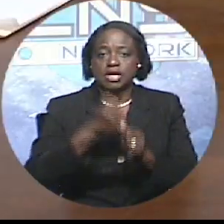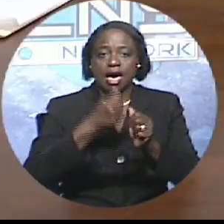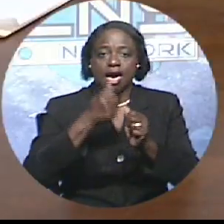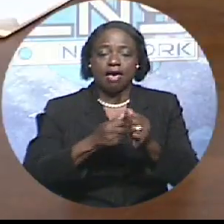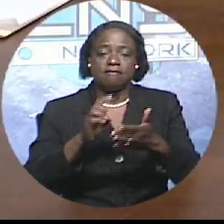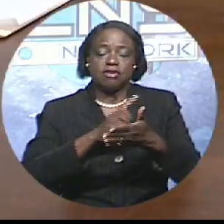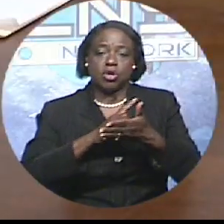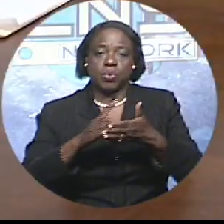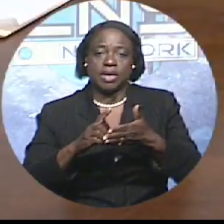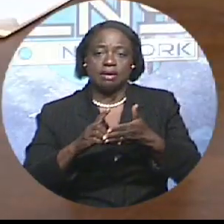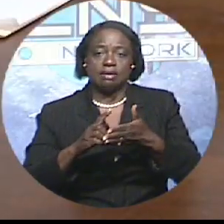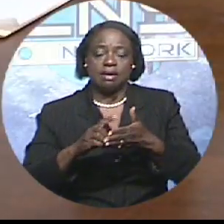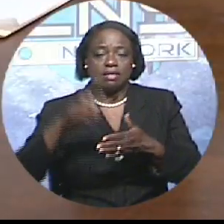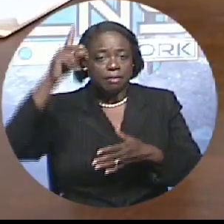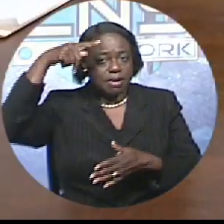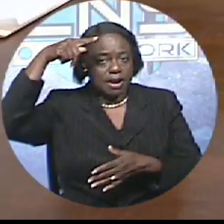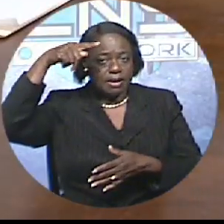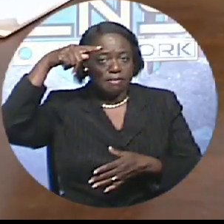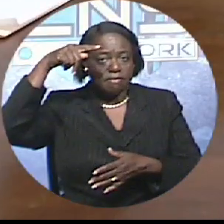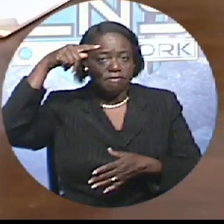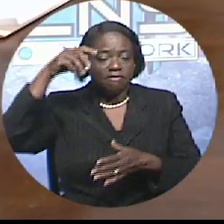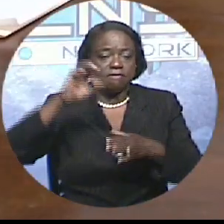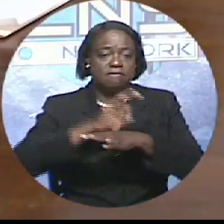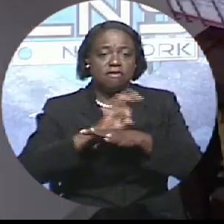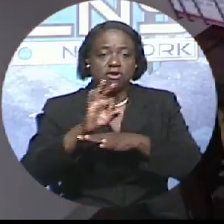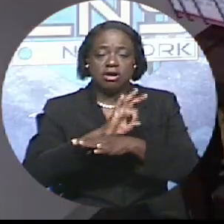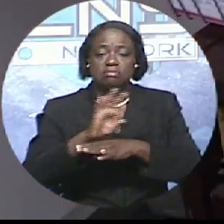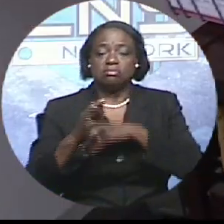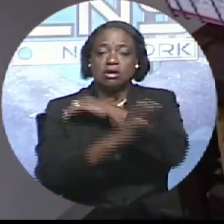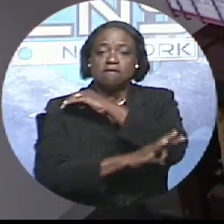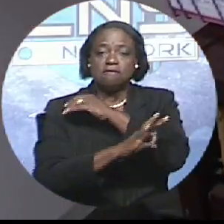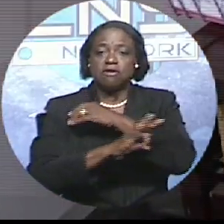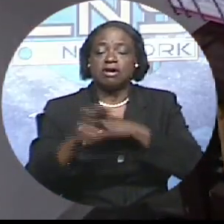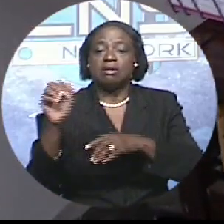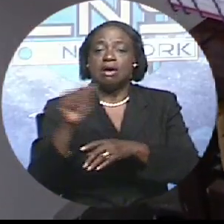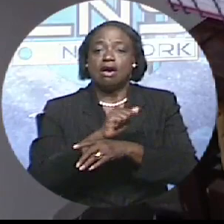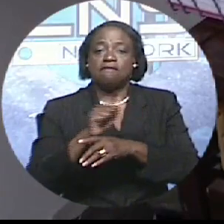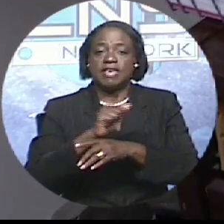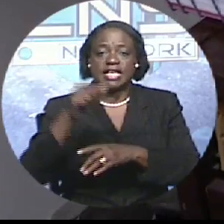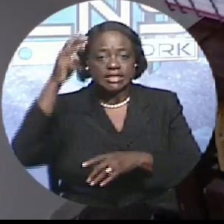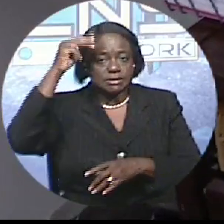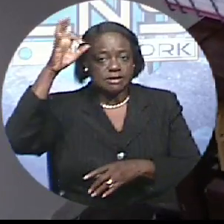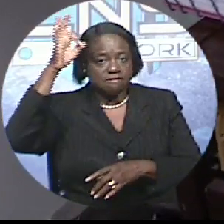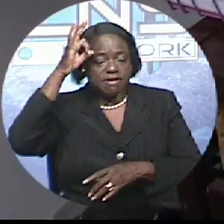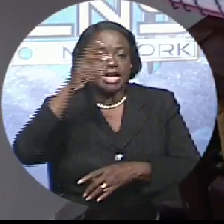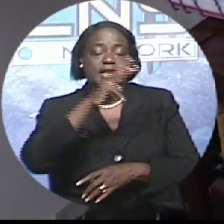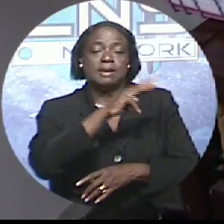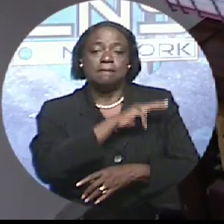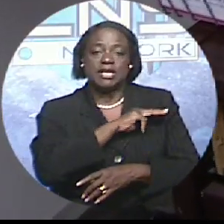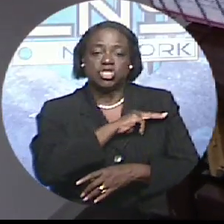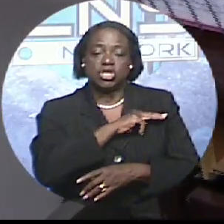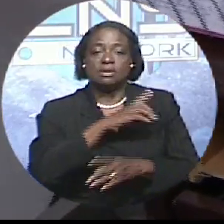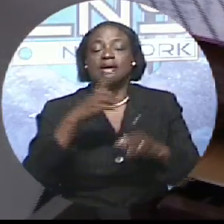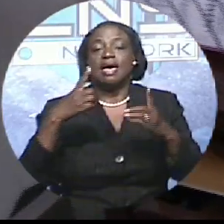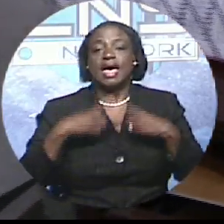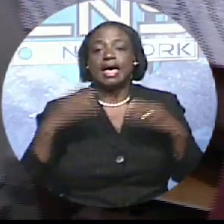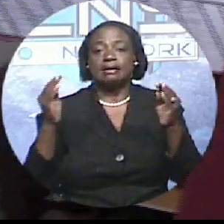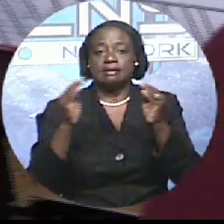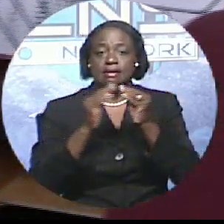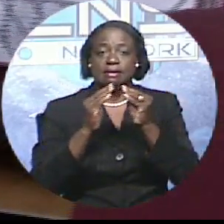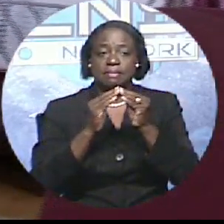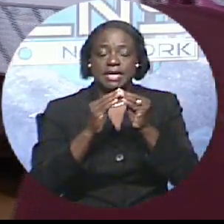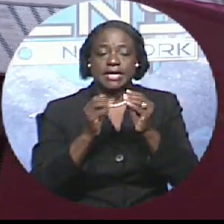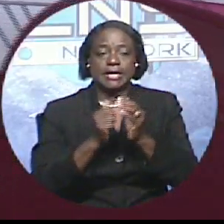Minister Fred Mitchell held a press conference on Monday to explain the backlog in passport production, especially during this busy traveling